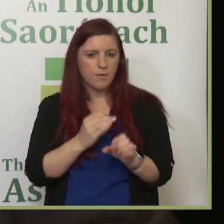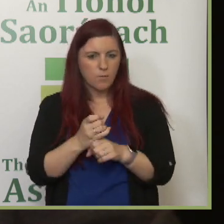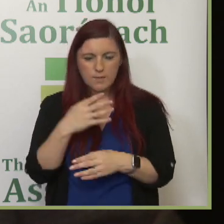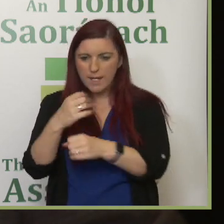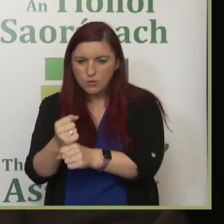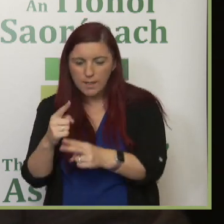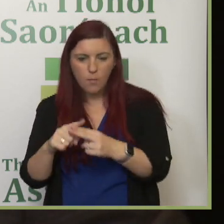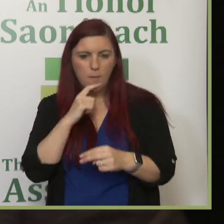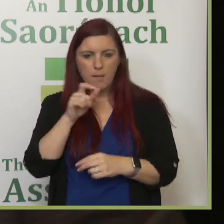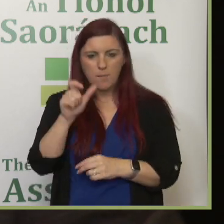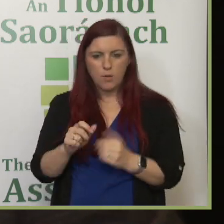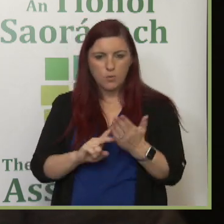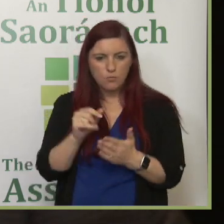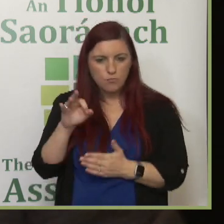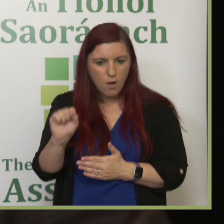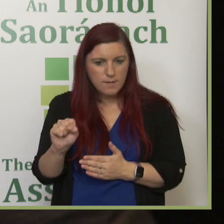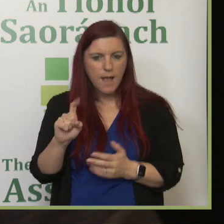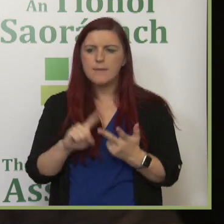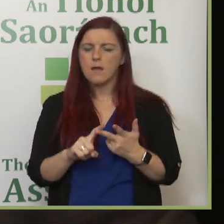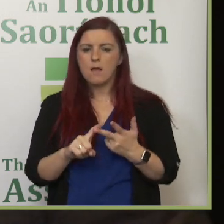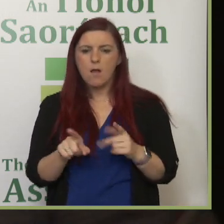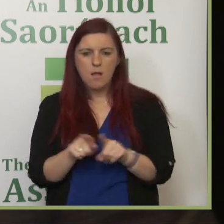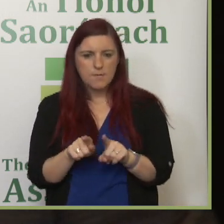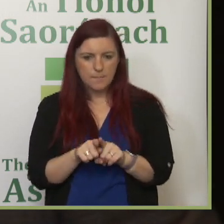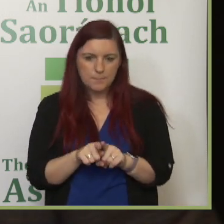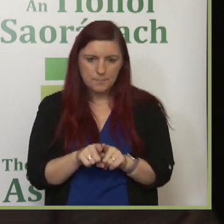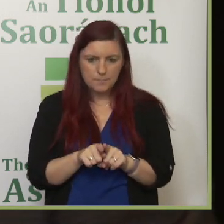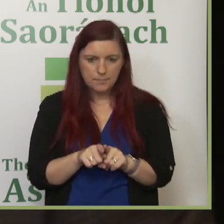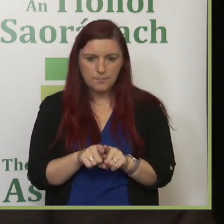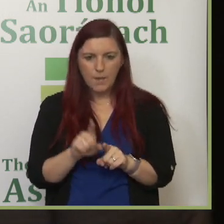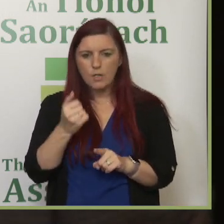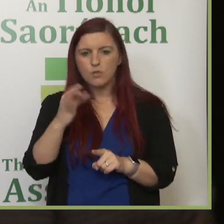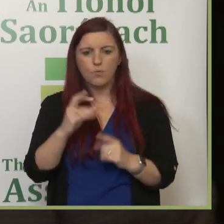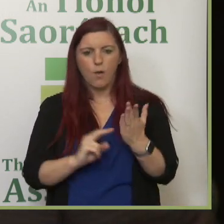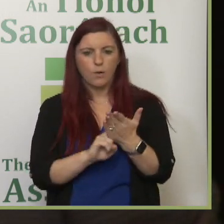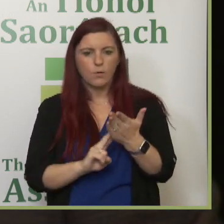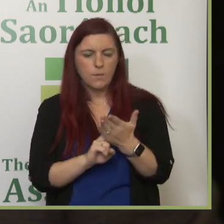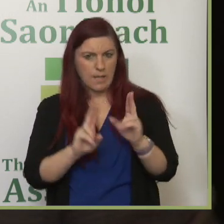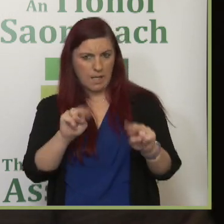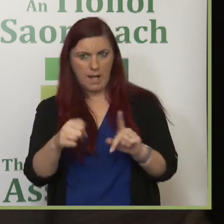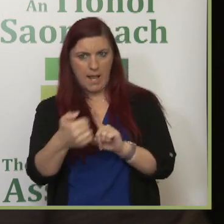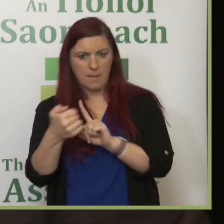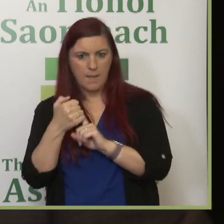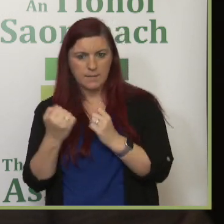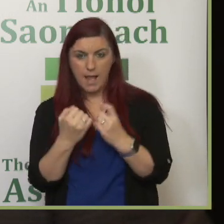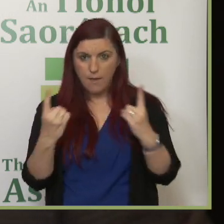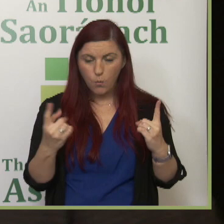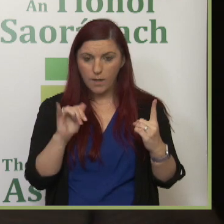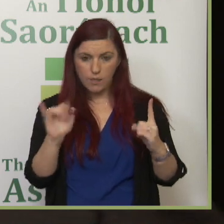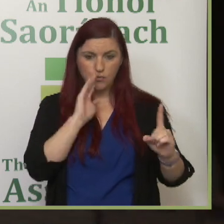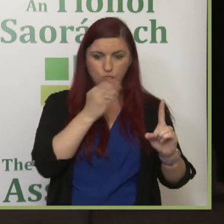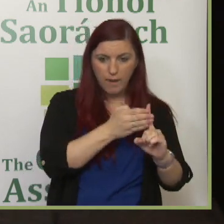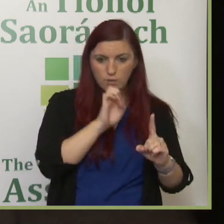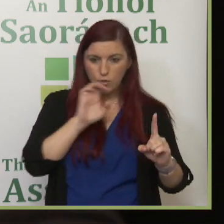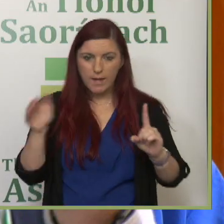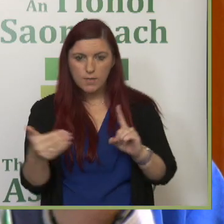as a drug. And the result of this is, I think, that drug use can affect everyone, either directly or indirectly, and often in